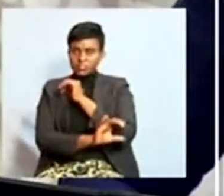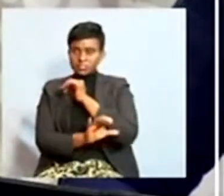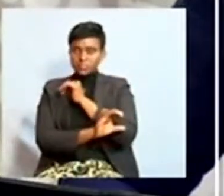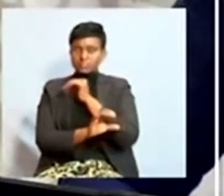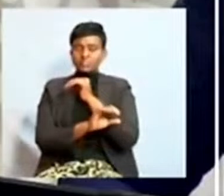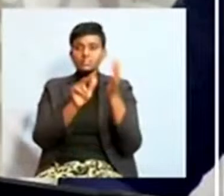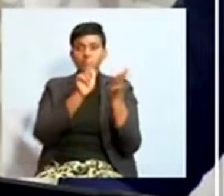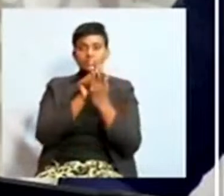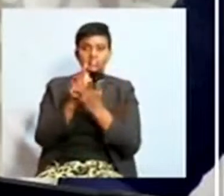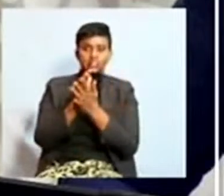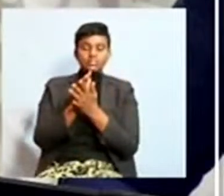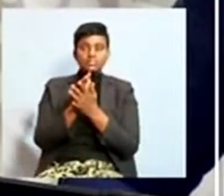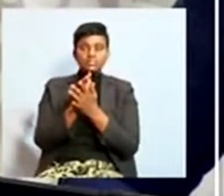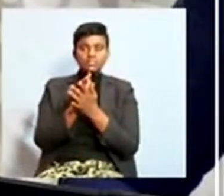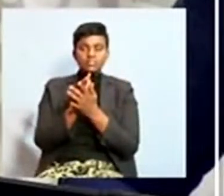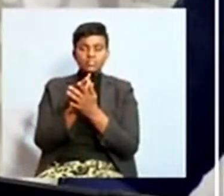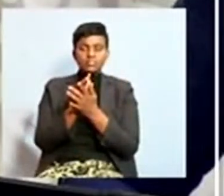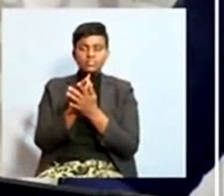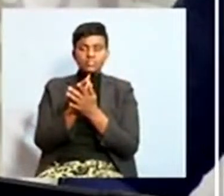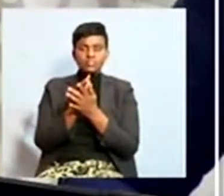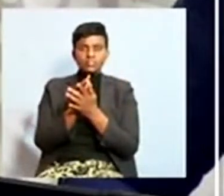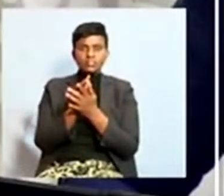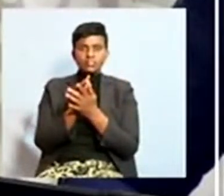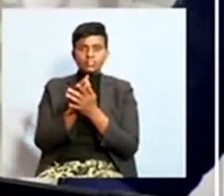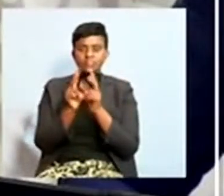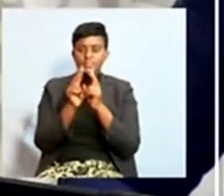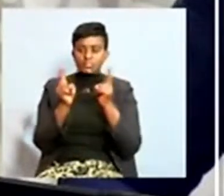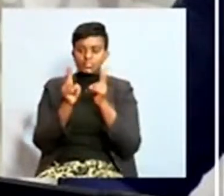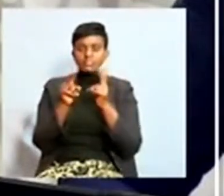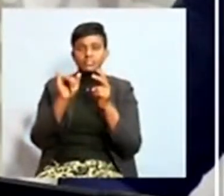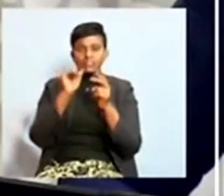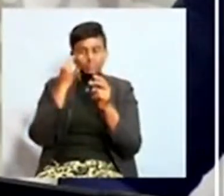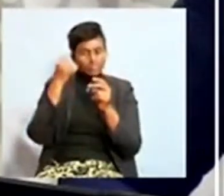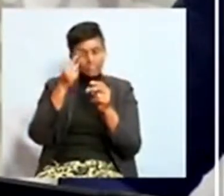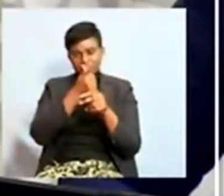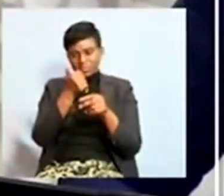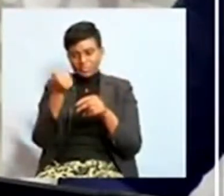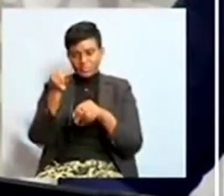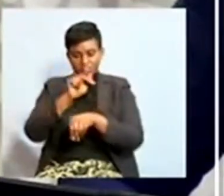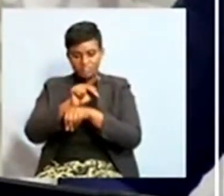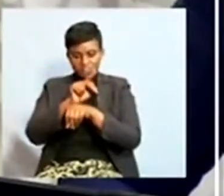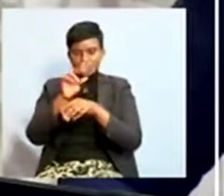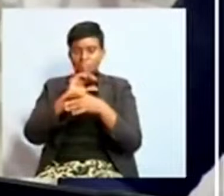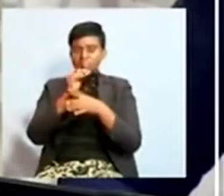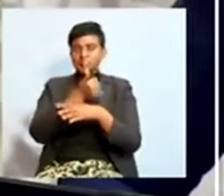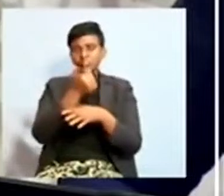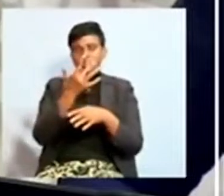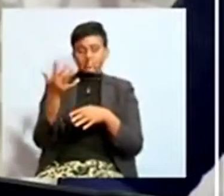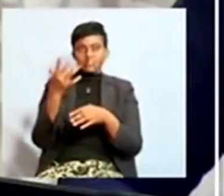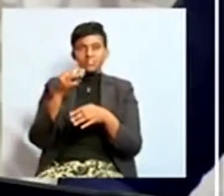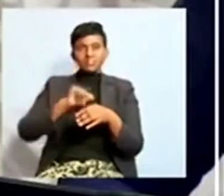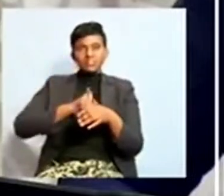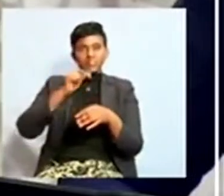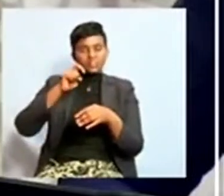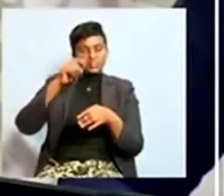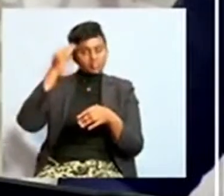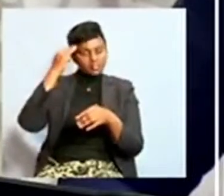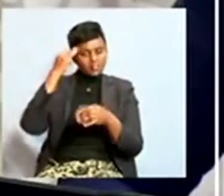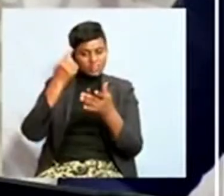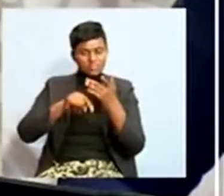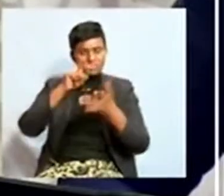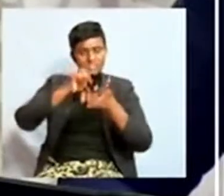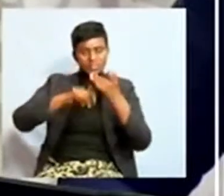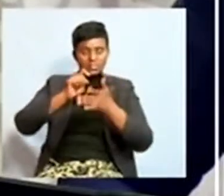ratifying. Okay, so we don't go in blindly necessarily. So indeed, for any project, any undertaking, I think we need to know what it will cost us to